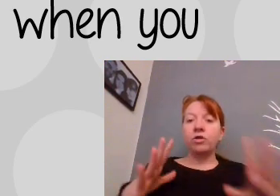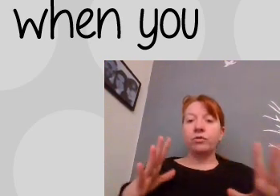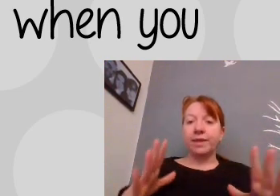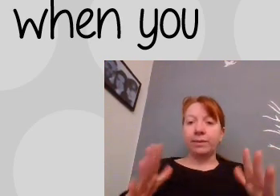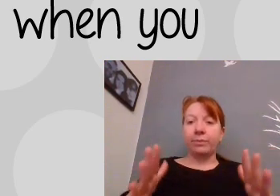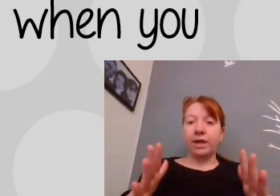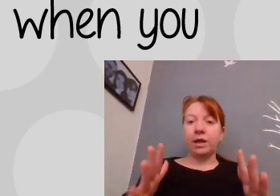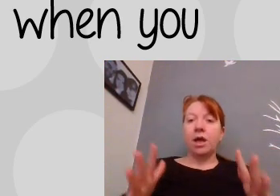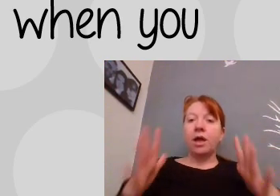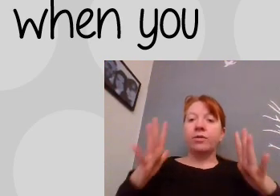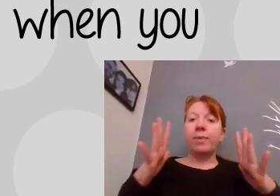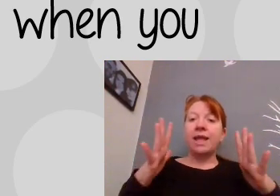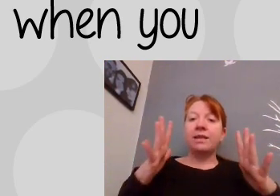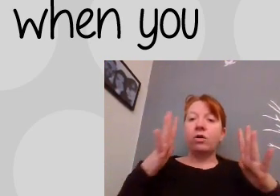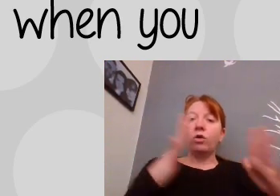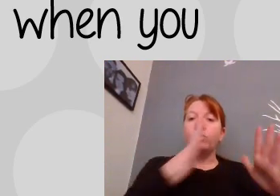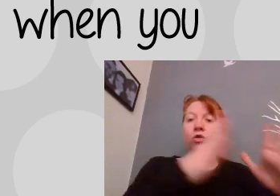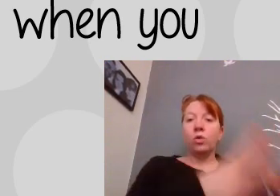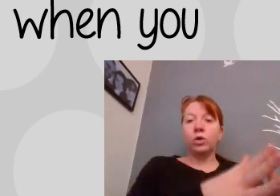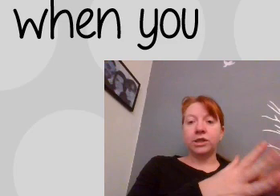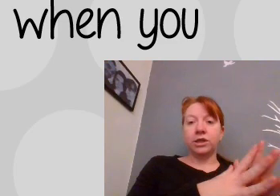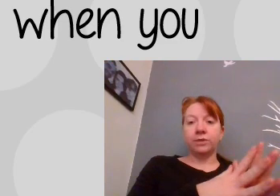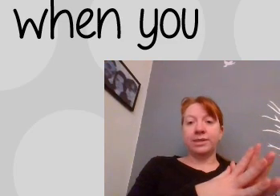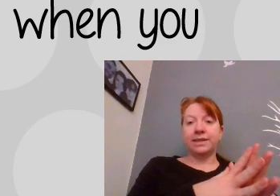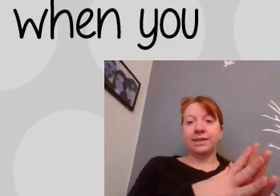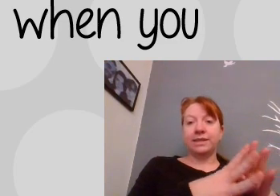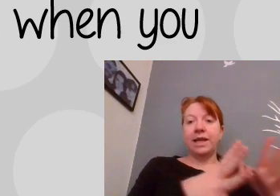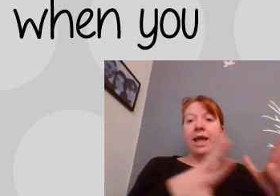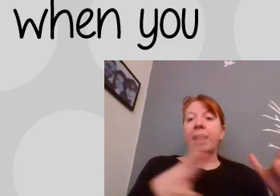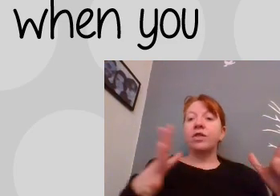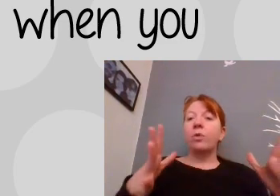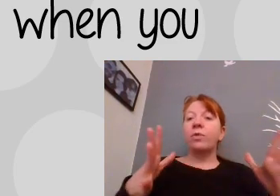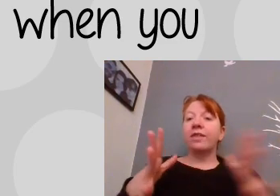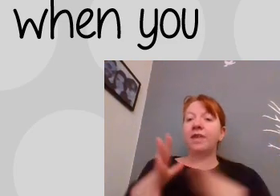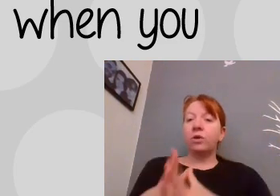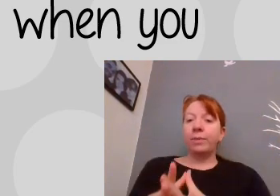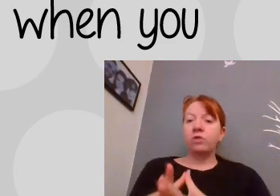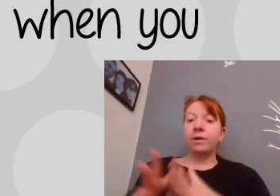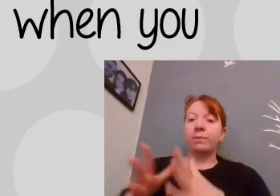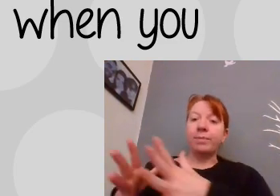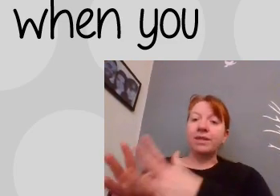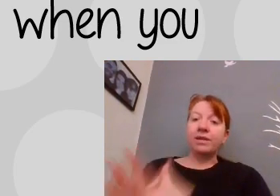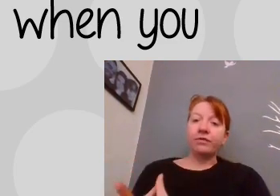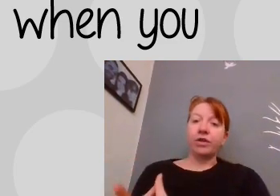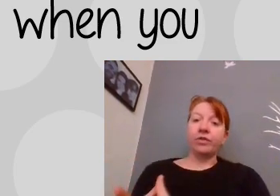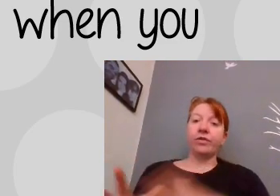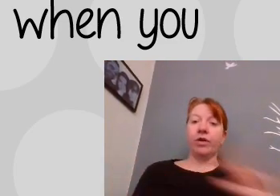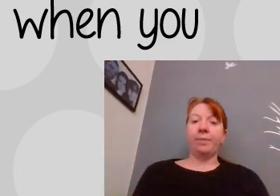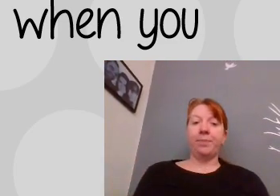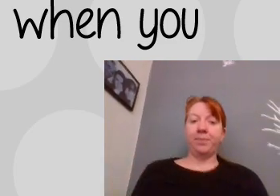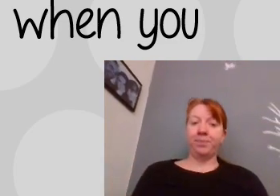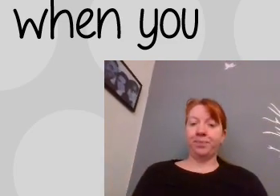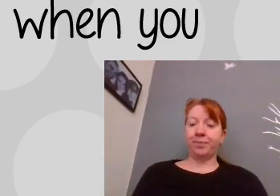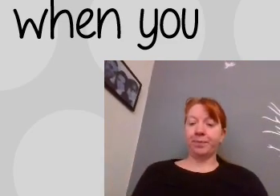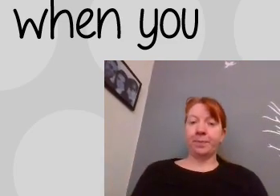You're measuring something depending on your circumstances, even though that thing you're measuring might be different at the